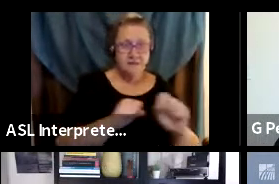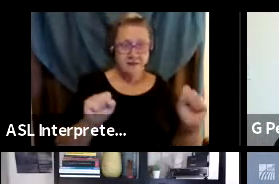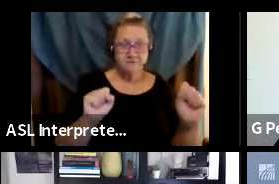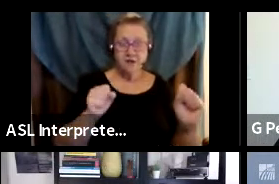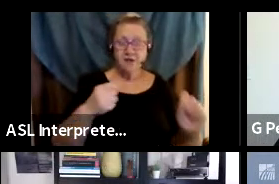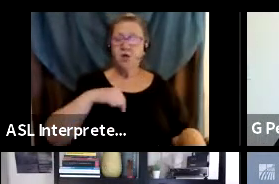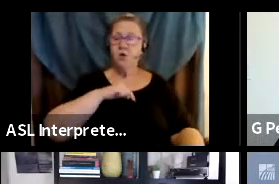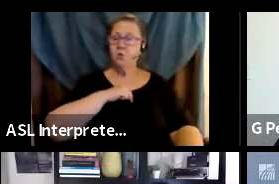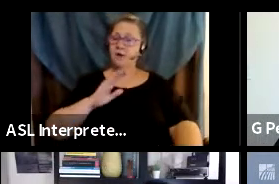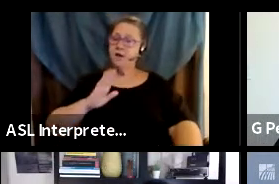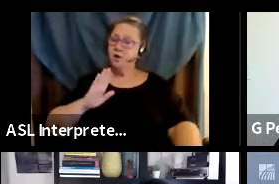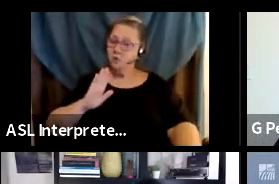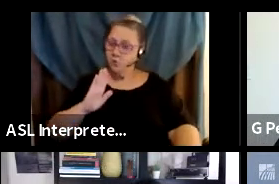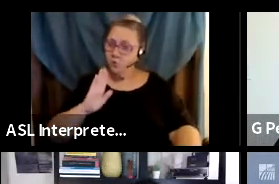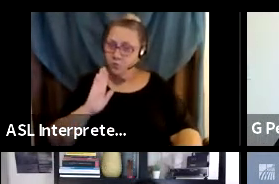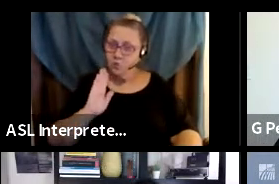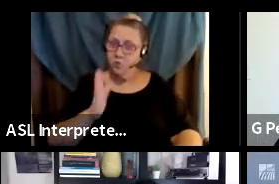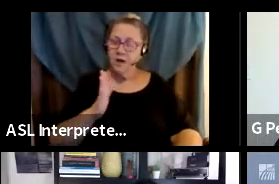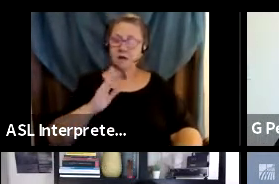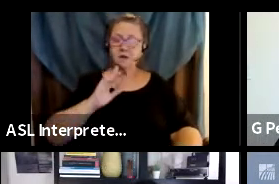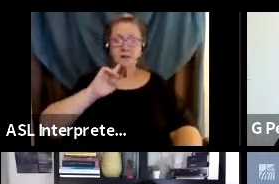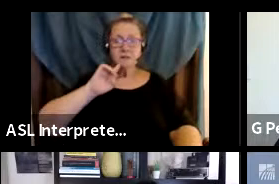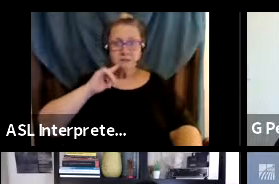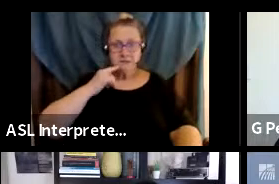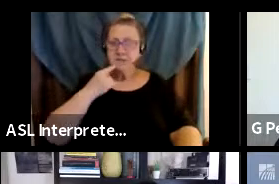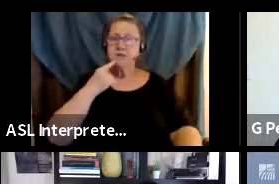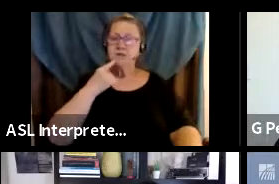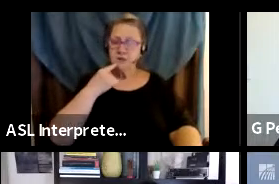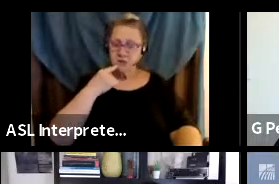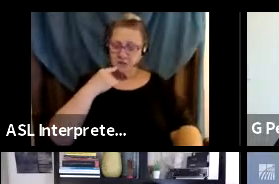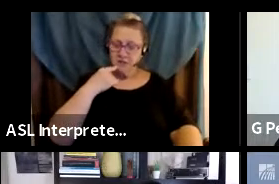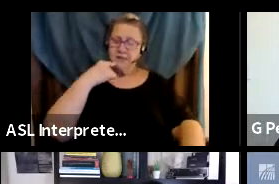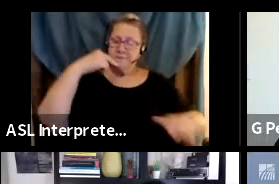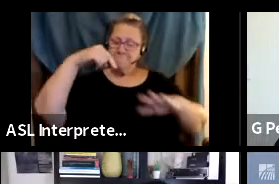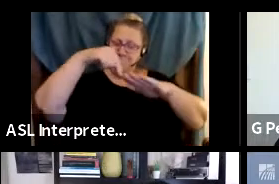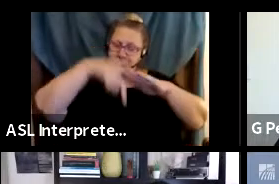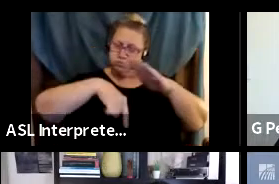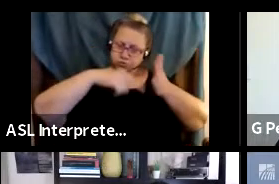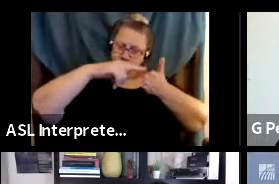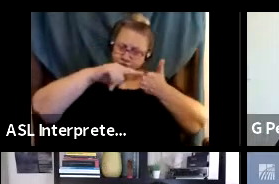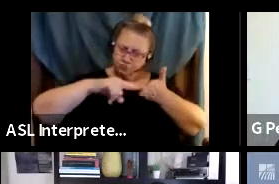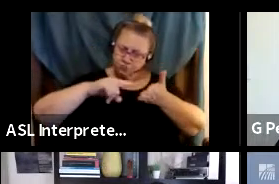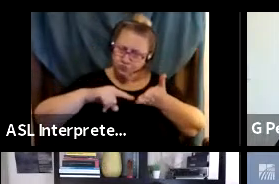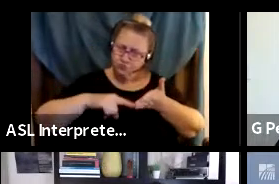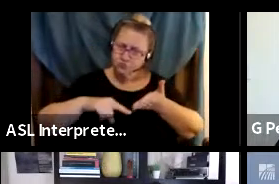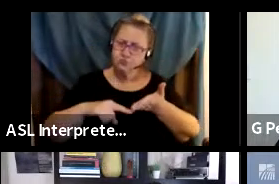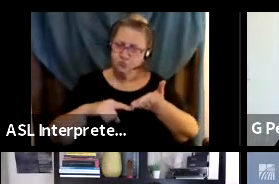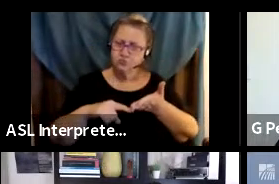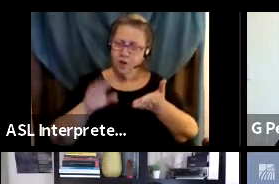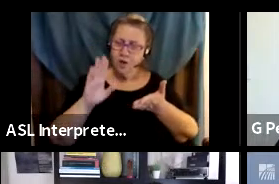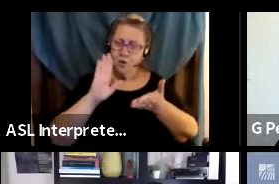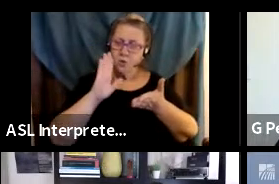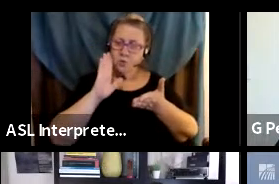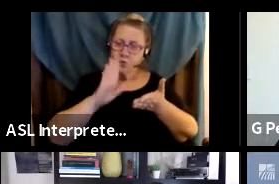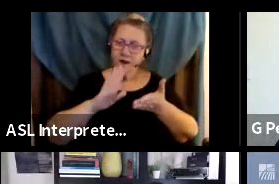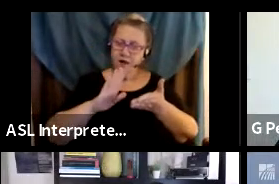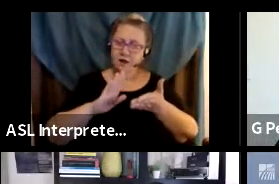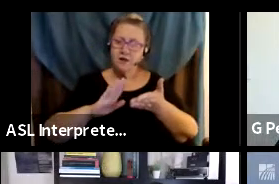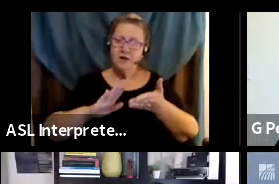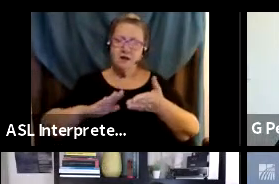it seriously, we will look into it, we will do that deep dive and have a very rigorous